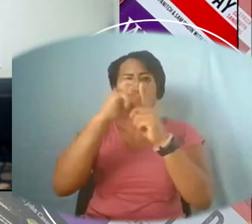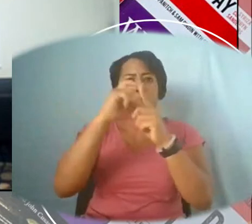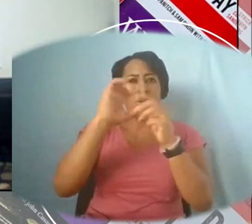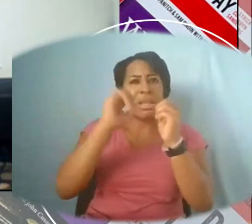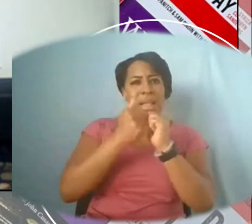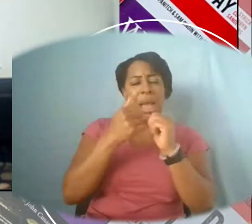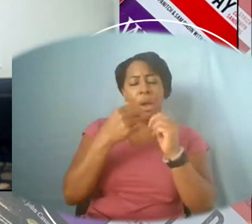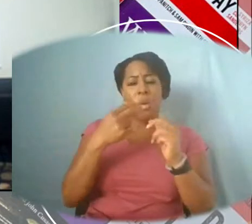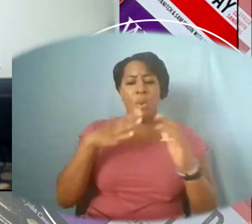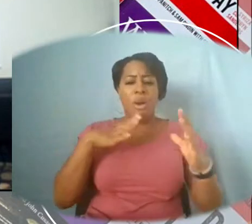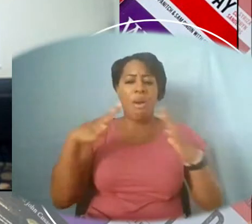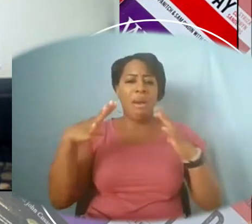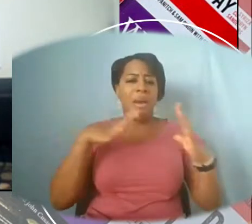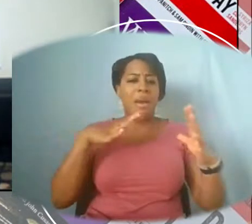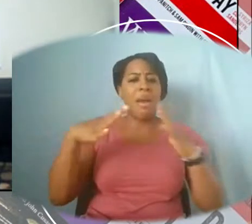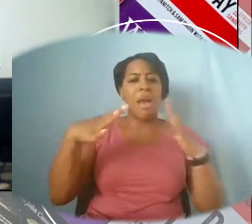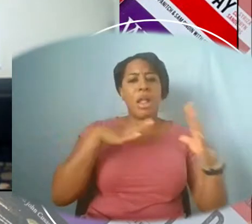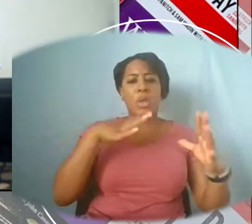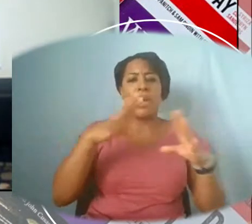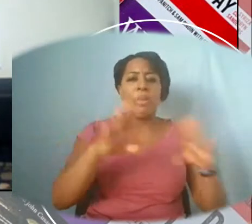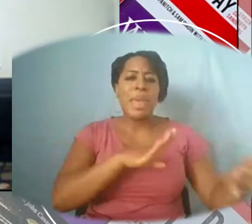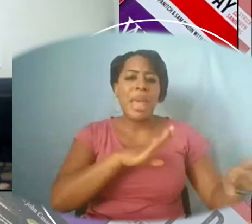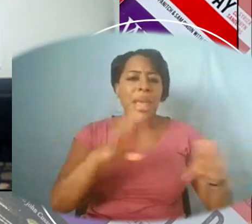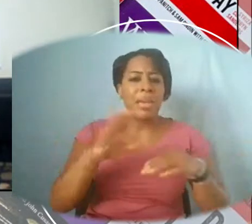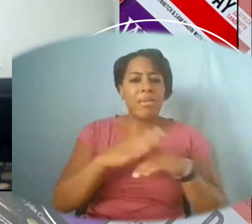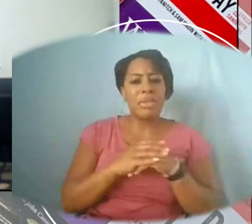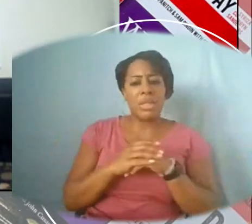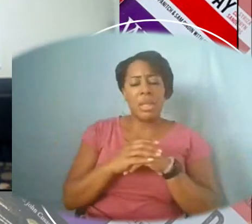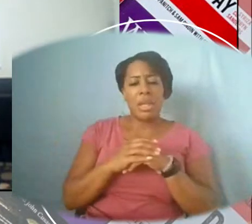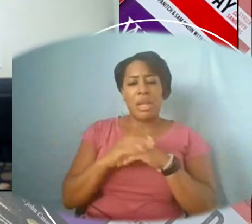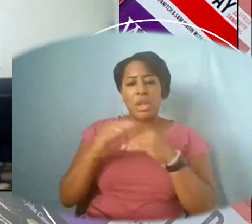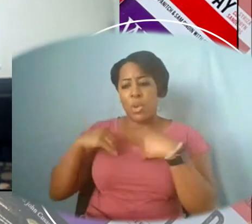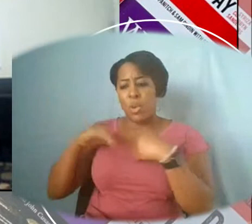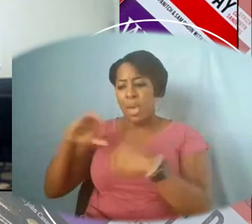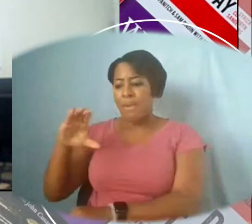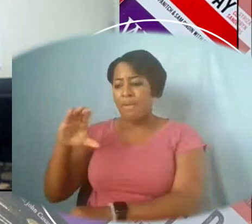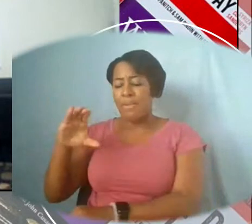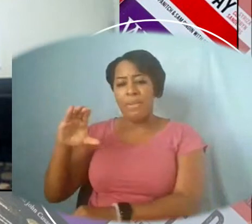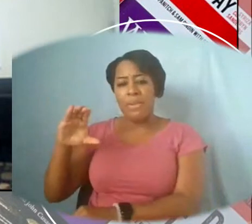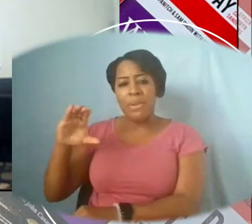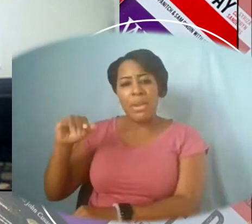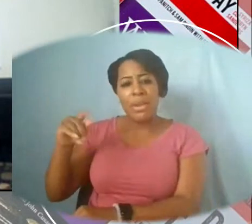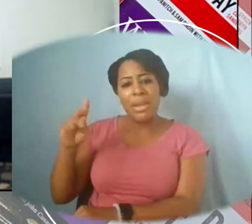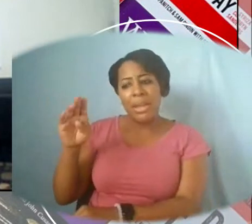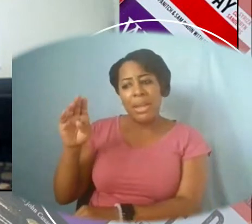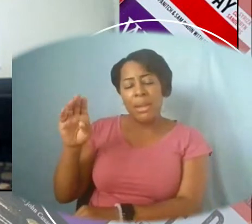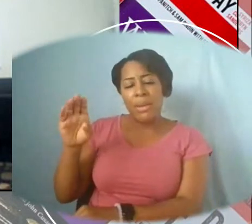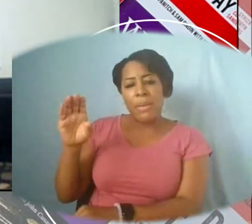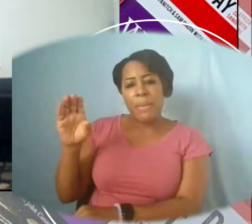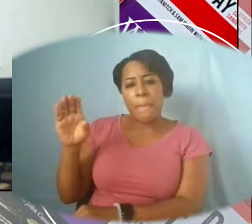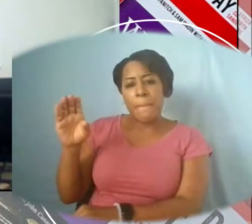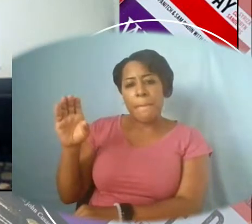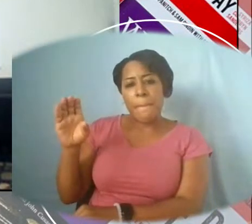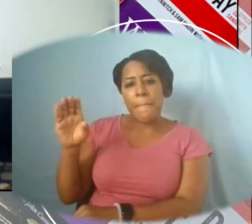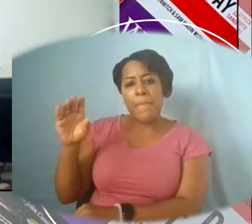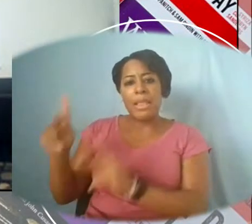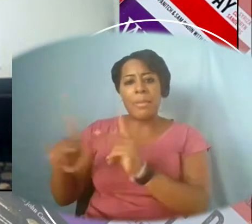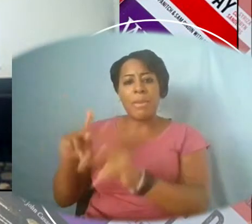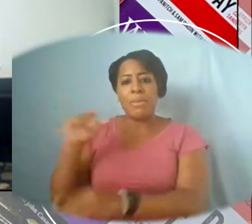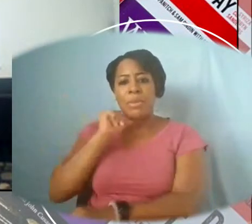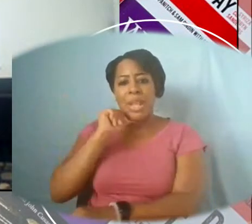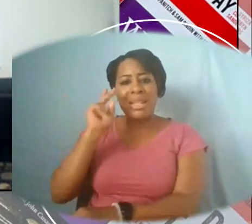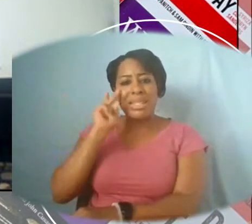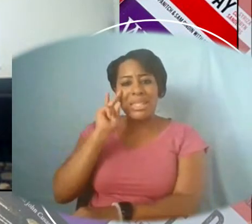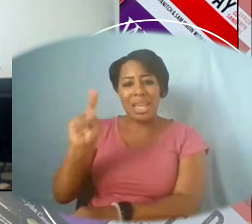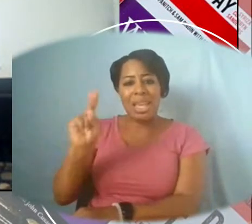keeps caves full of cave dwellers. The unseen are the cave dwellers, are the cave drawings left